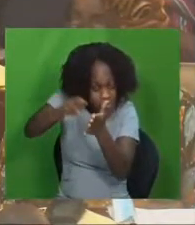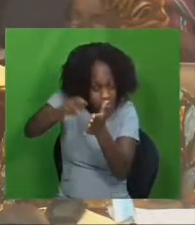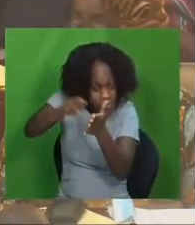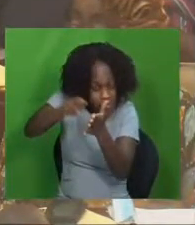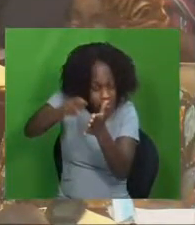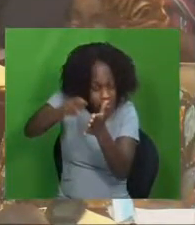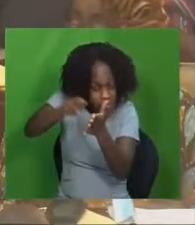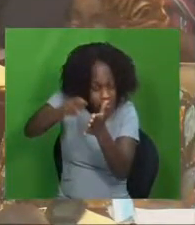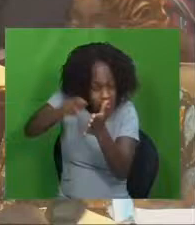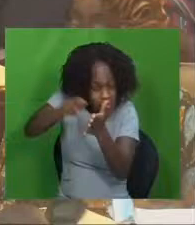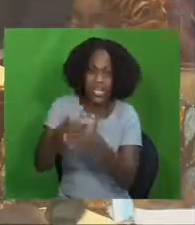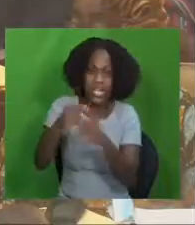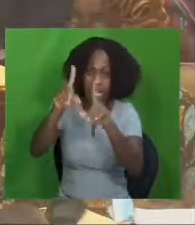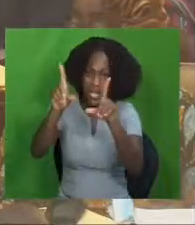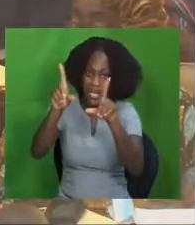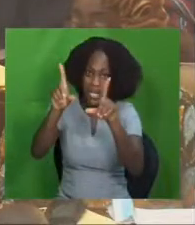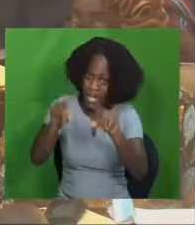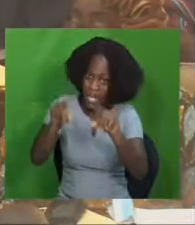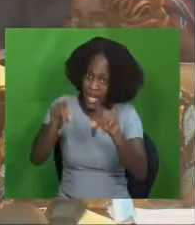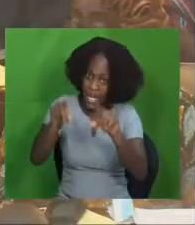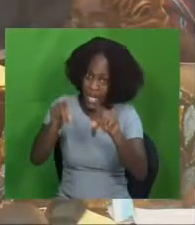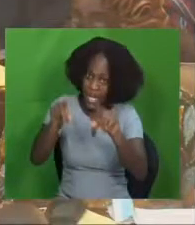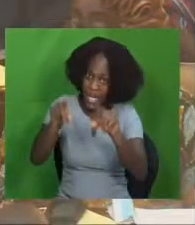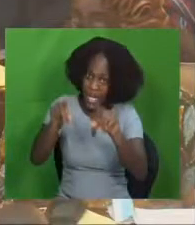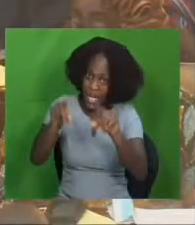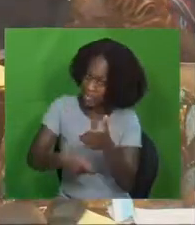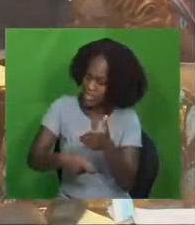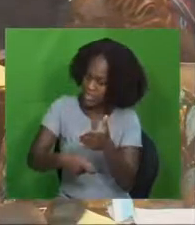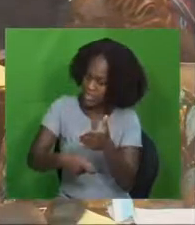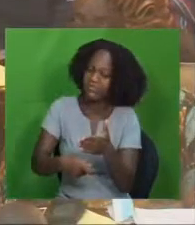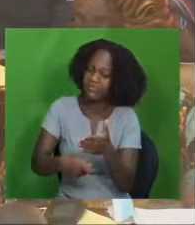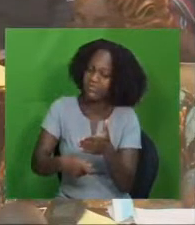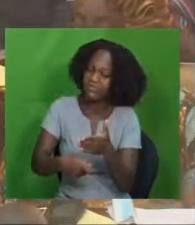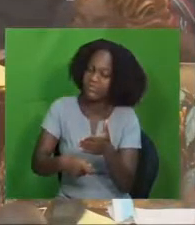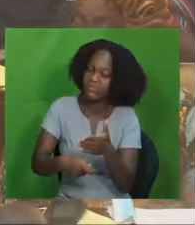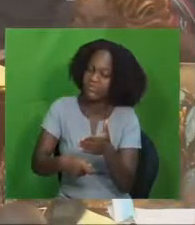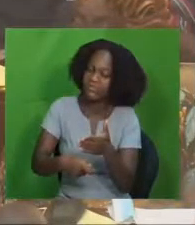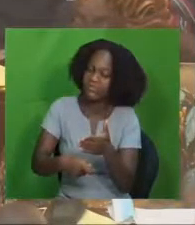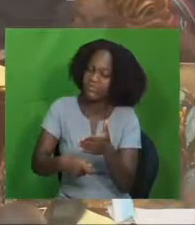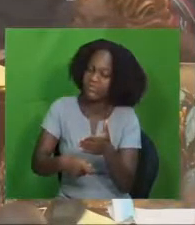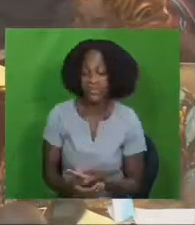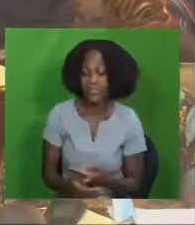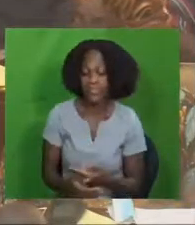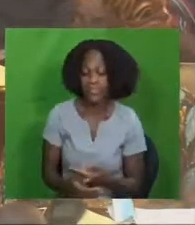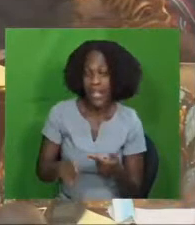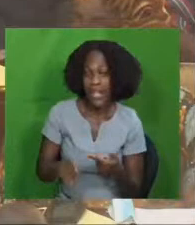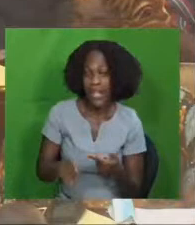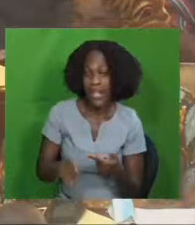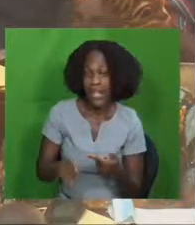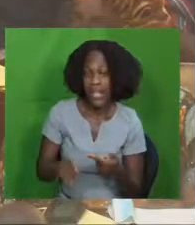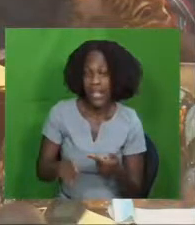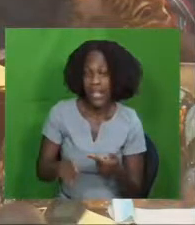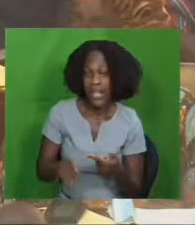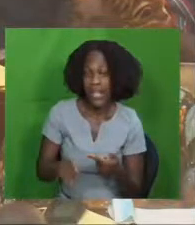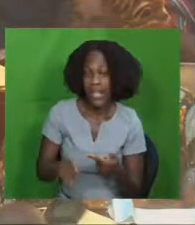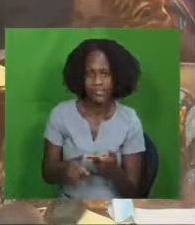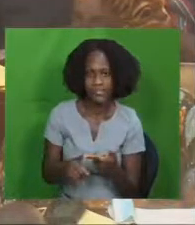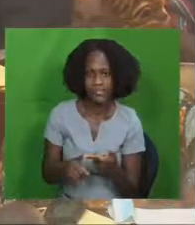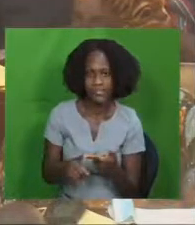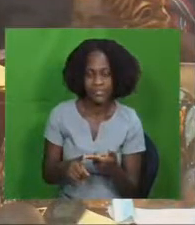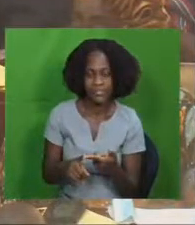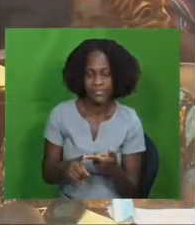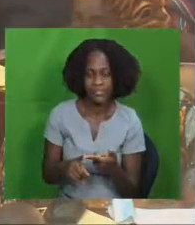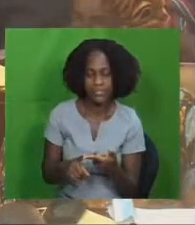your Ghana card and it is in your own name. So that misconception has been taken away. Again, also, the exemptions